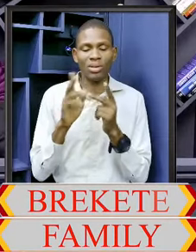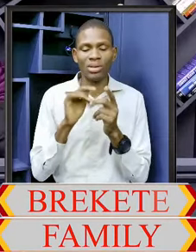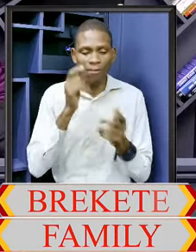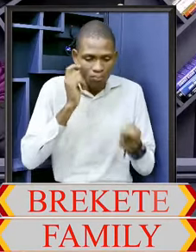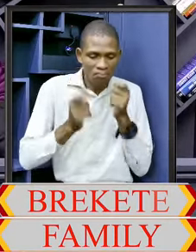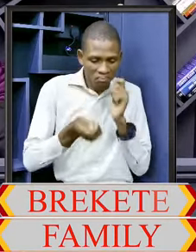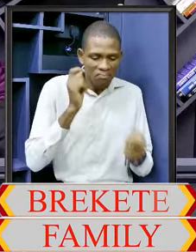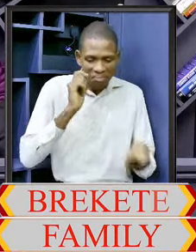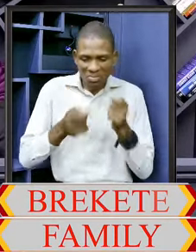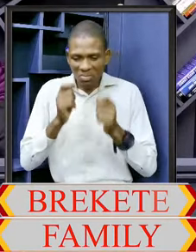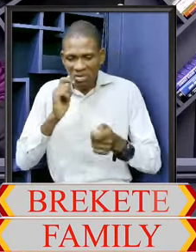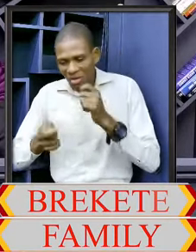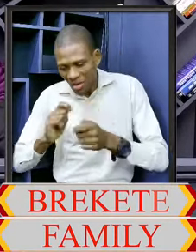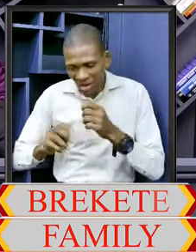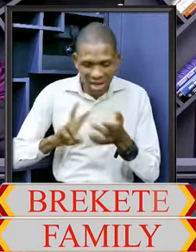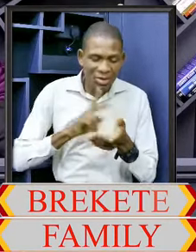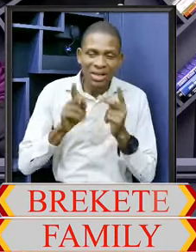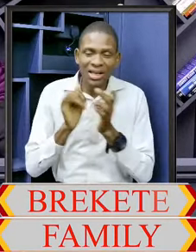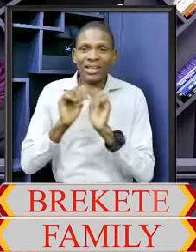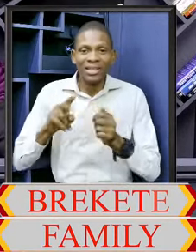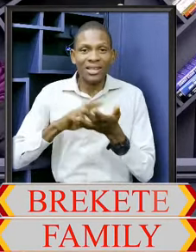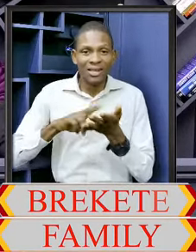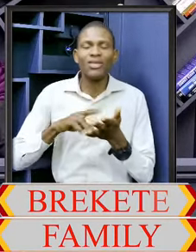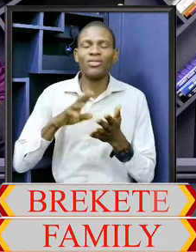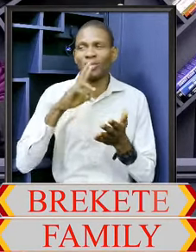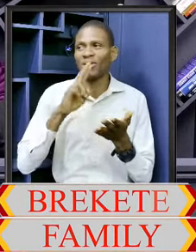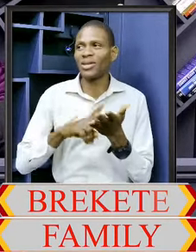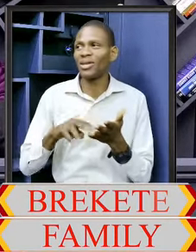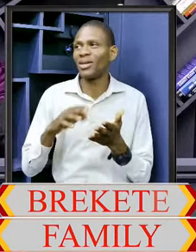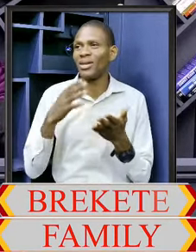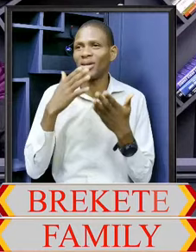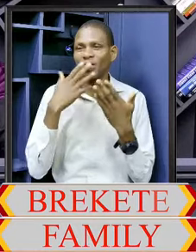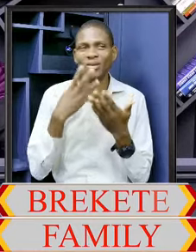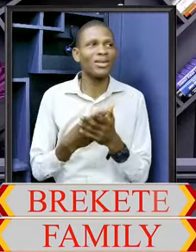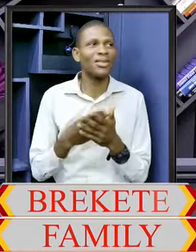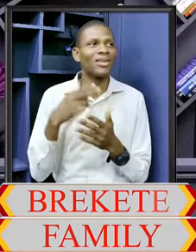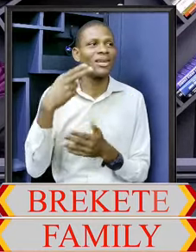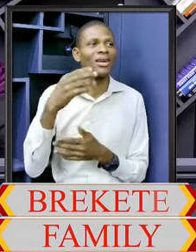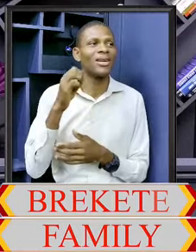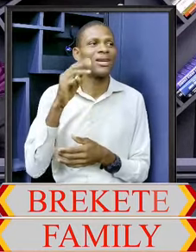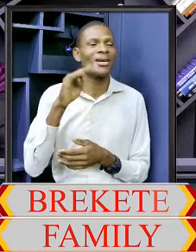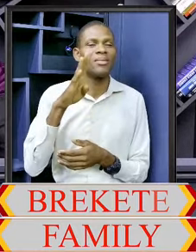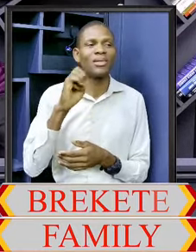Amen. Then those ways, those have been dance, they go dance with their head. Help Salam.